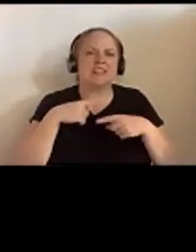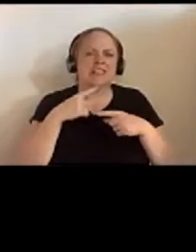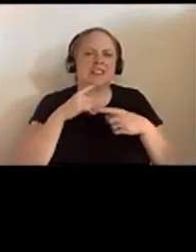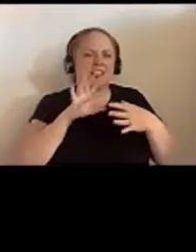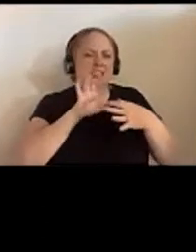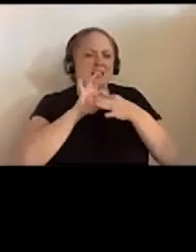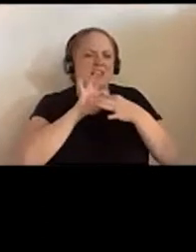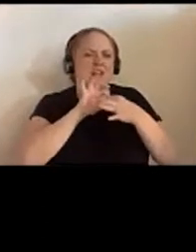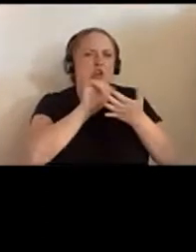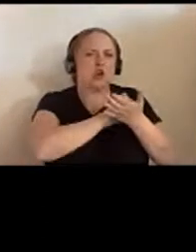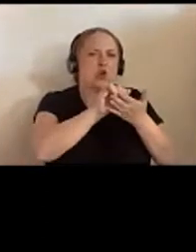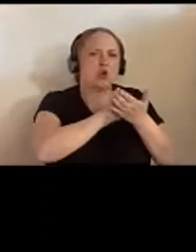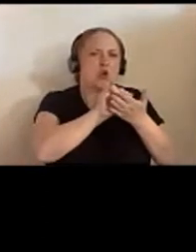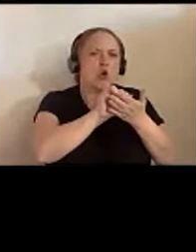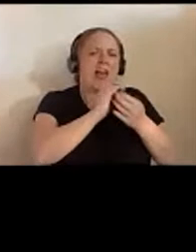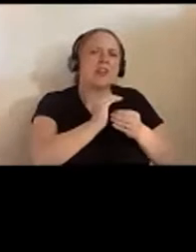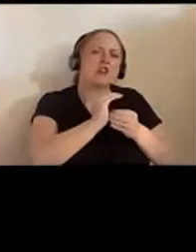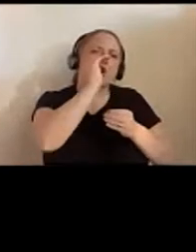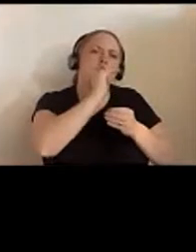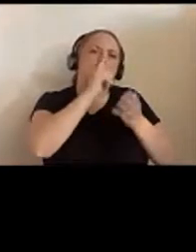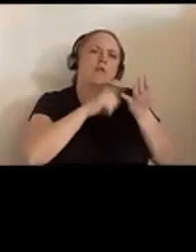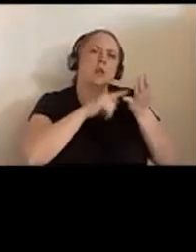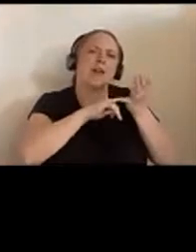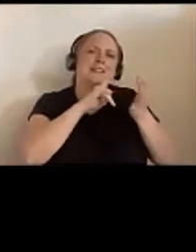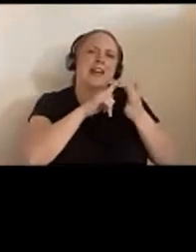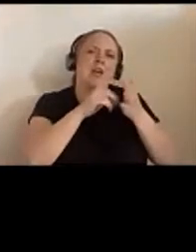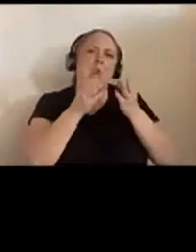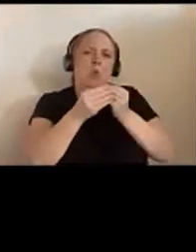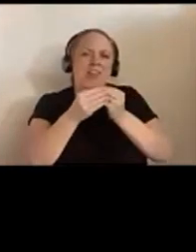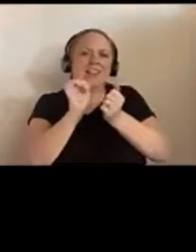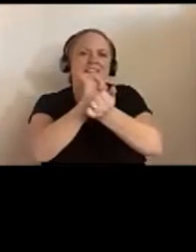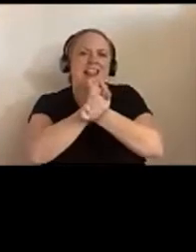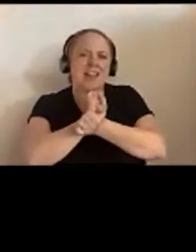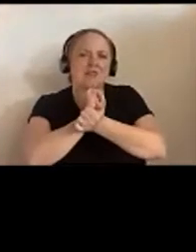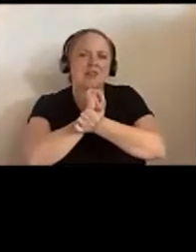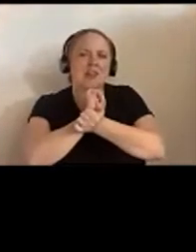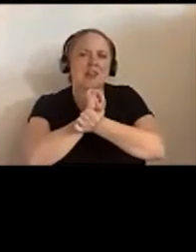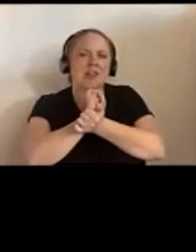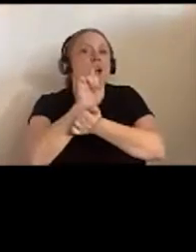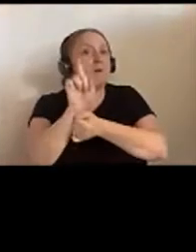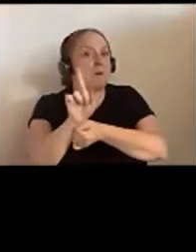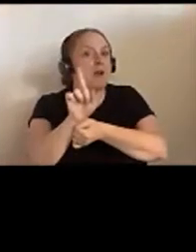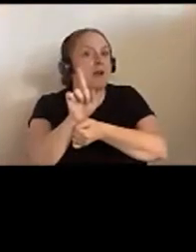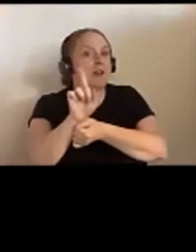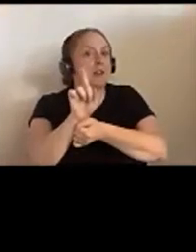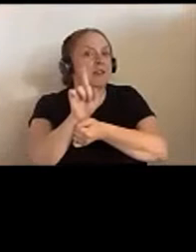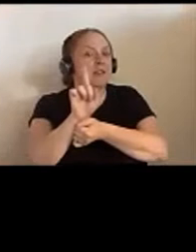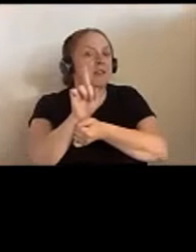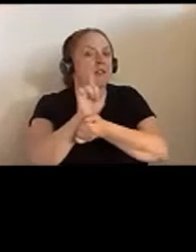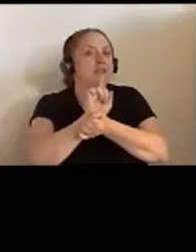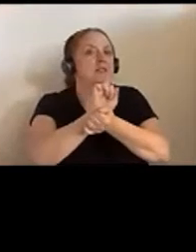York and the north of the United States with slavery at all. But this is a way of showing